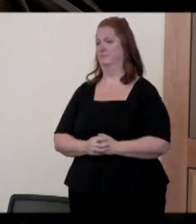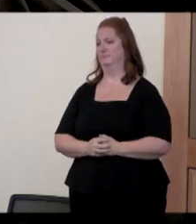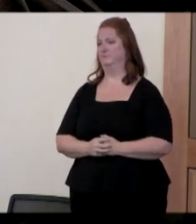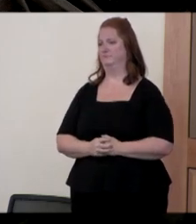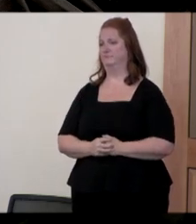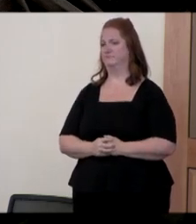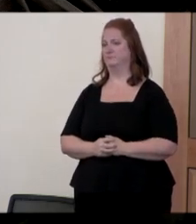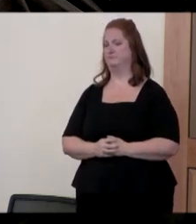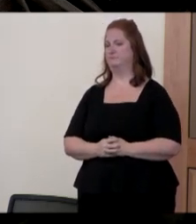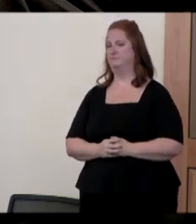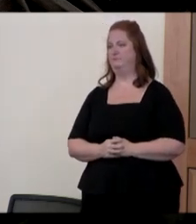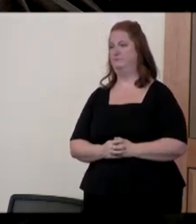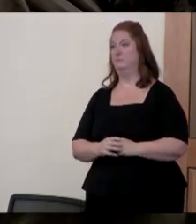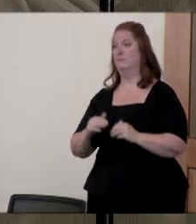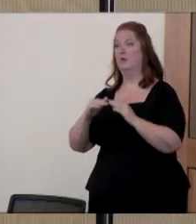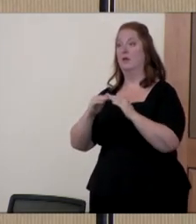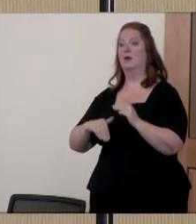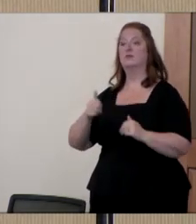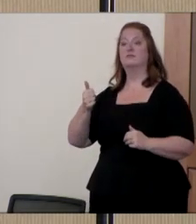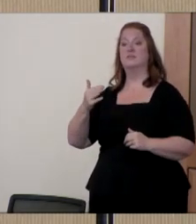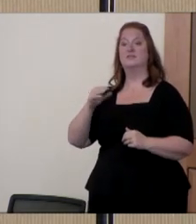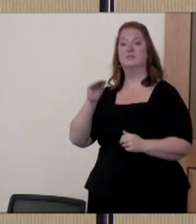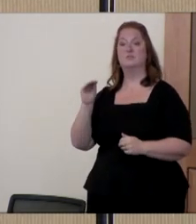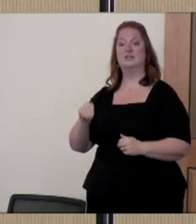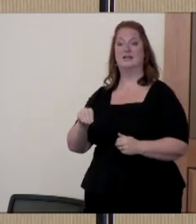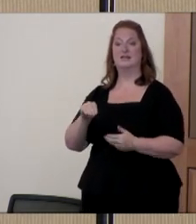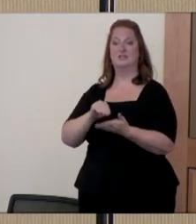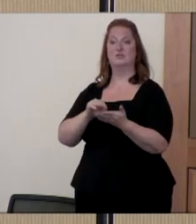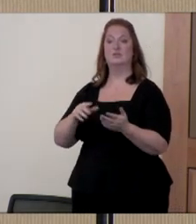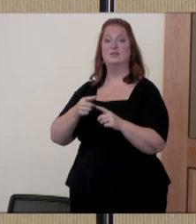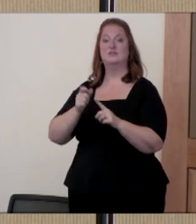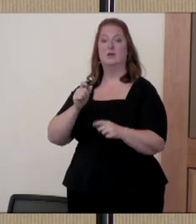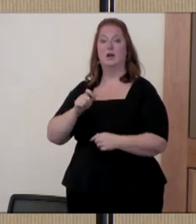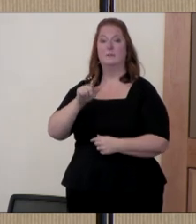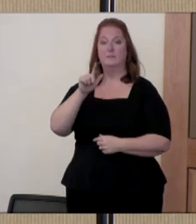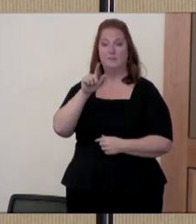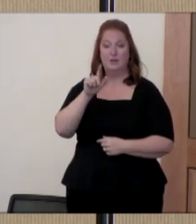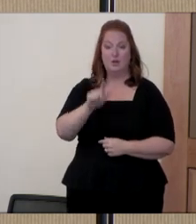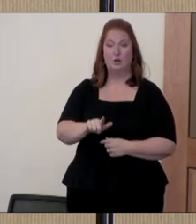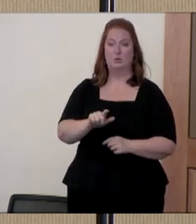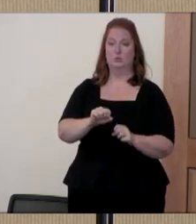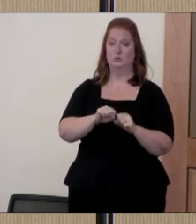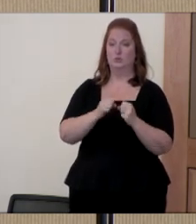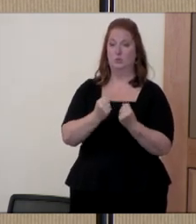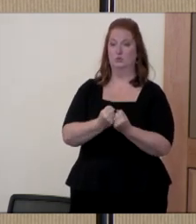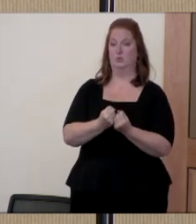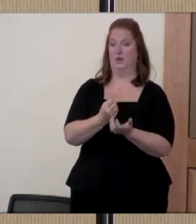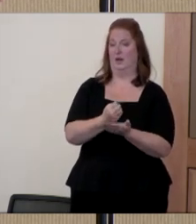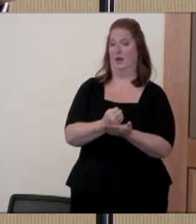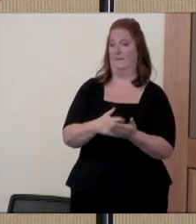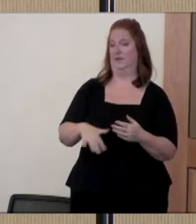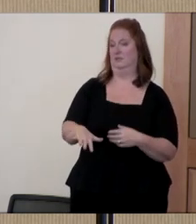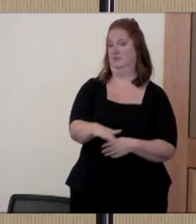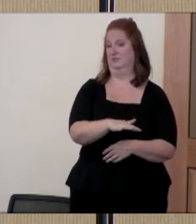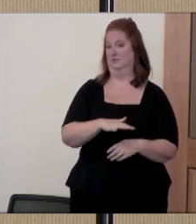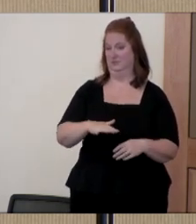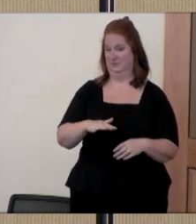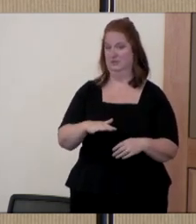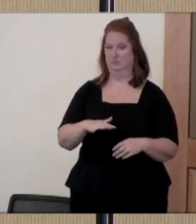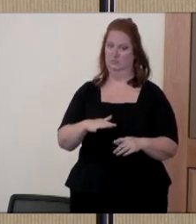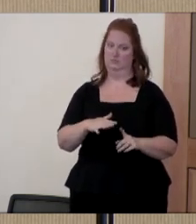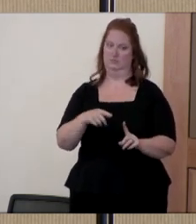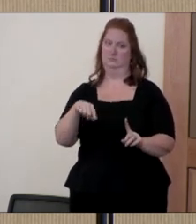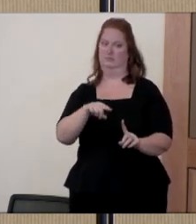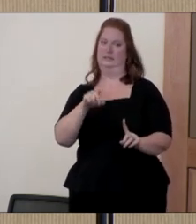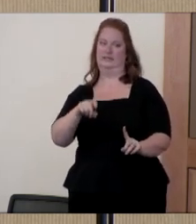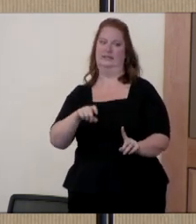than 15% of students from the lowest socioeconomic bracket, those who can, of course, benefit the